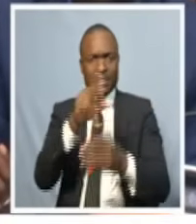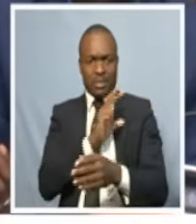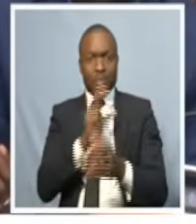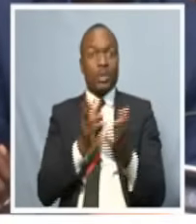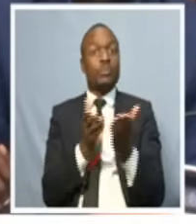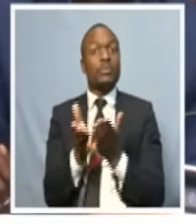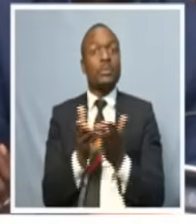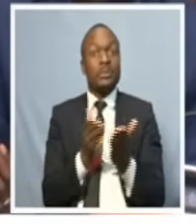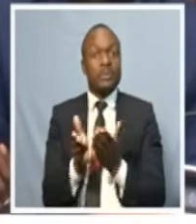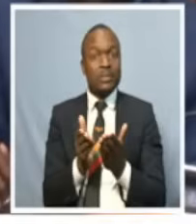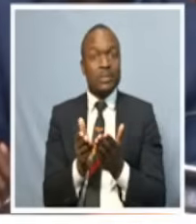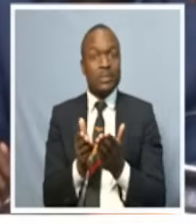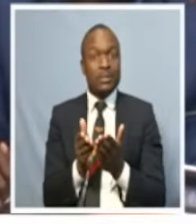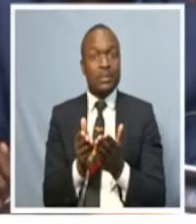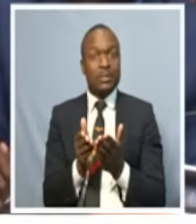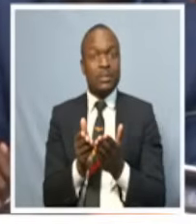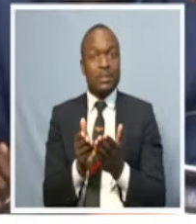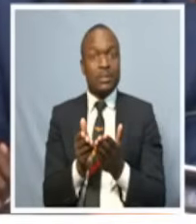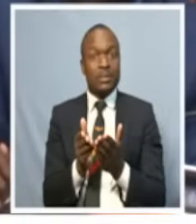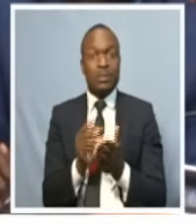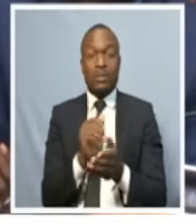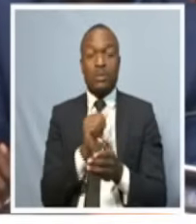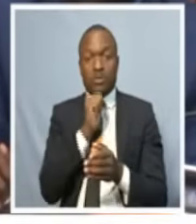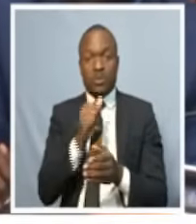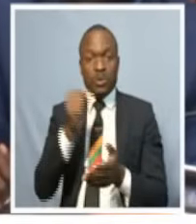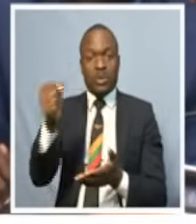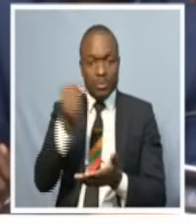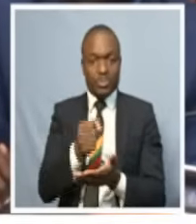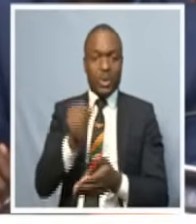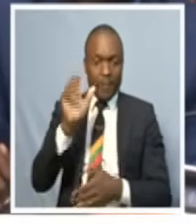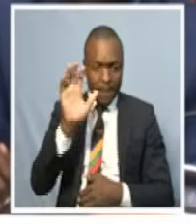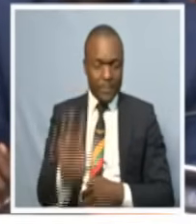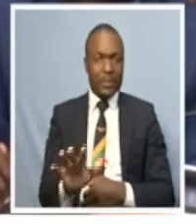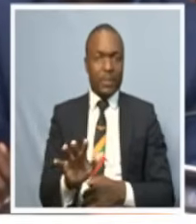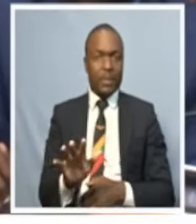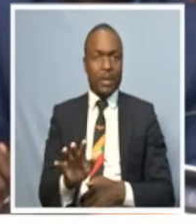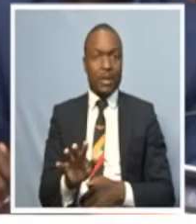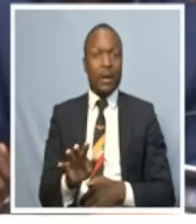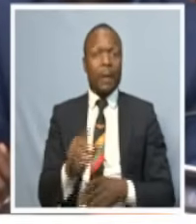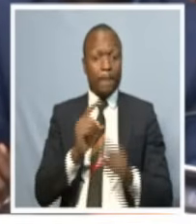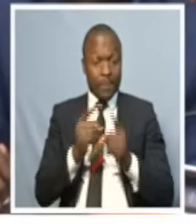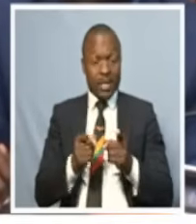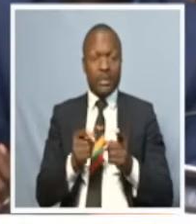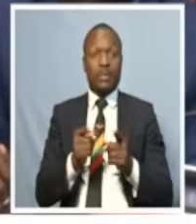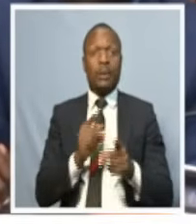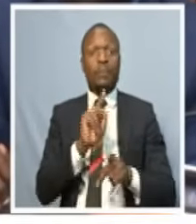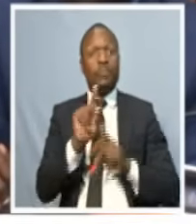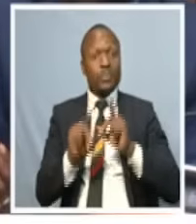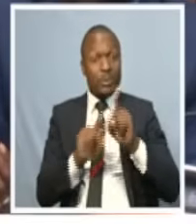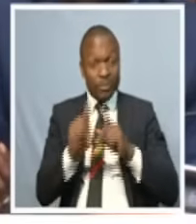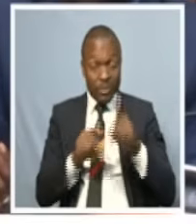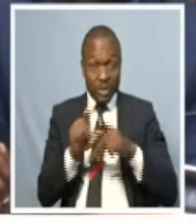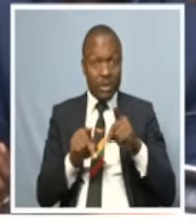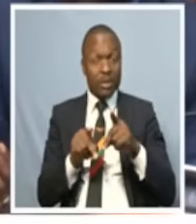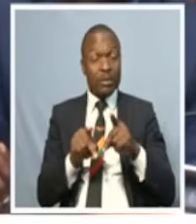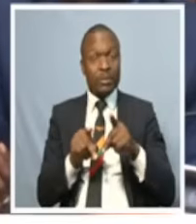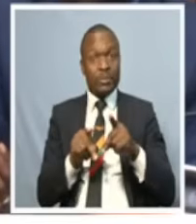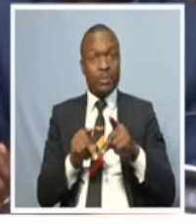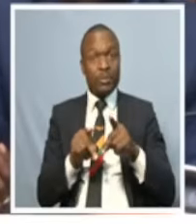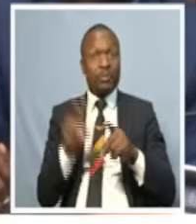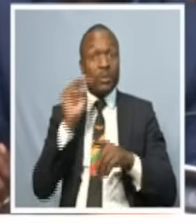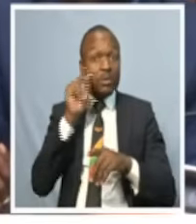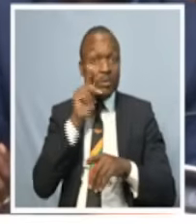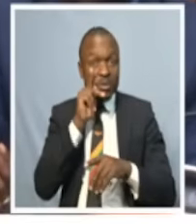For instance, from Nakonde, there are names that some of them are daughters of either